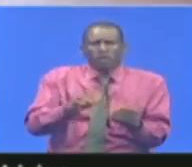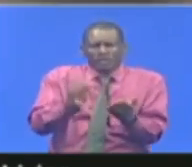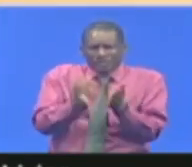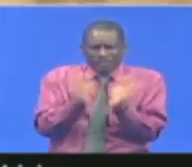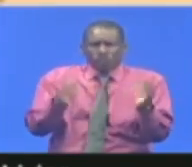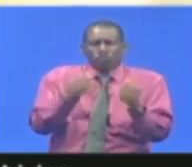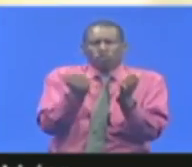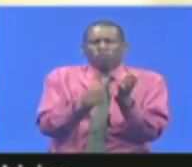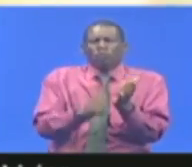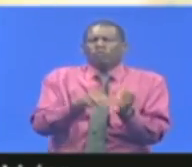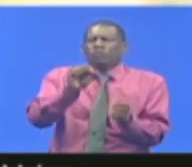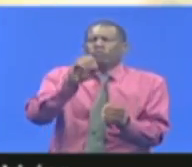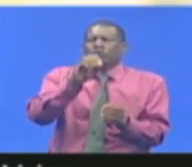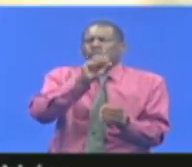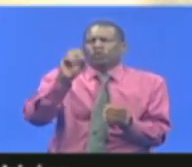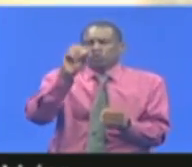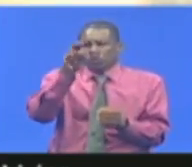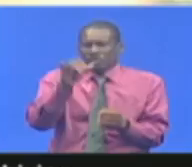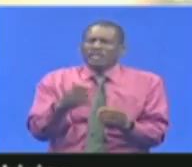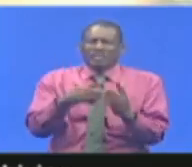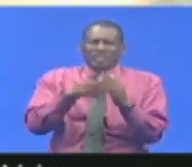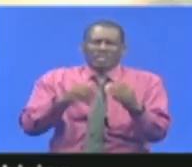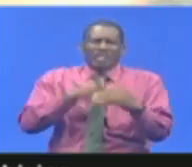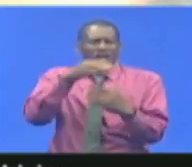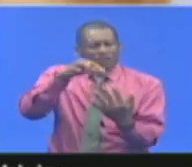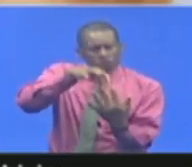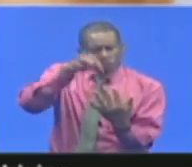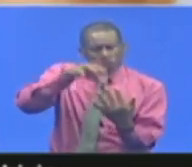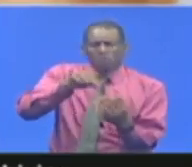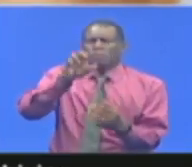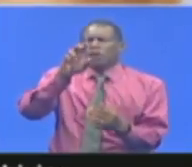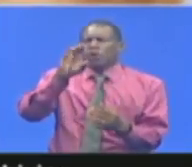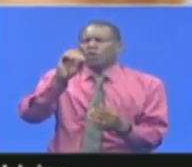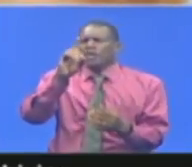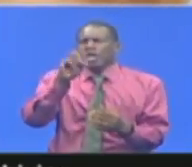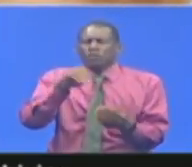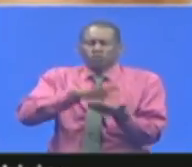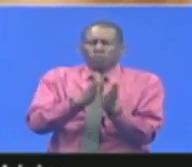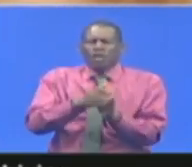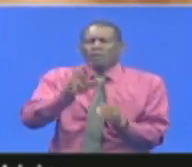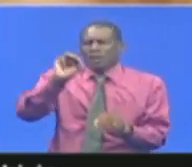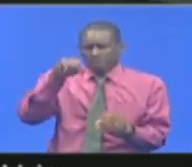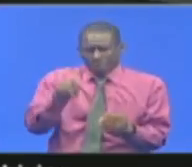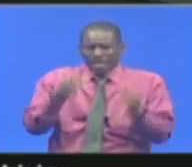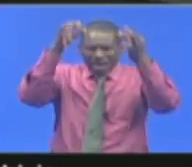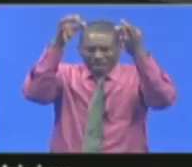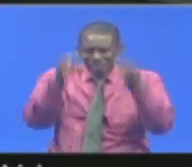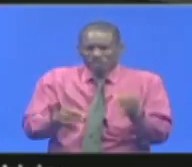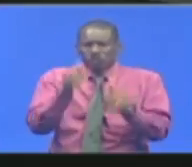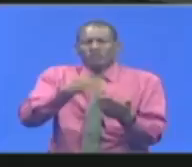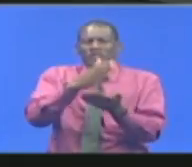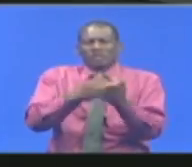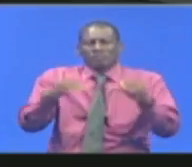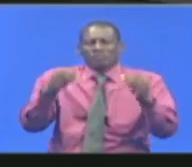Troubles for Sossion started soon after he was nominated by the ODM party to parliament, a decision some teachers opposed.